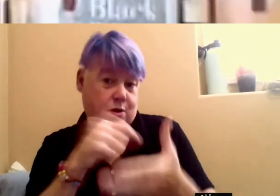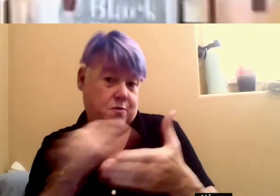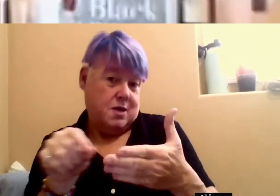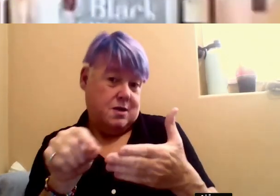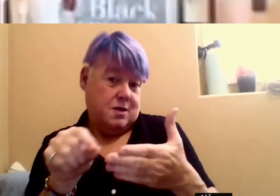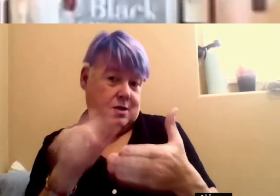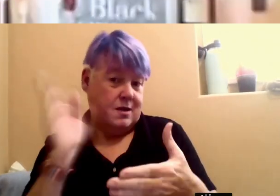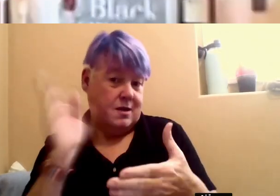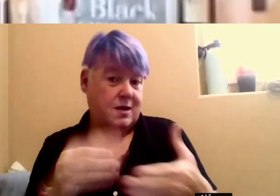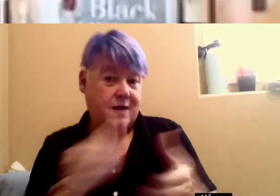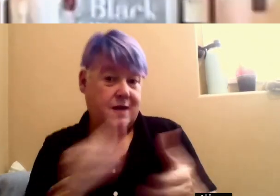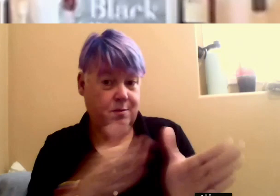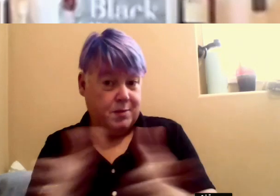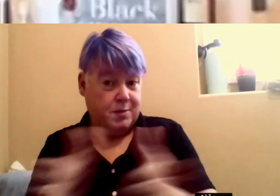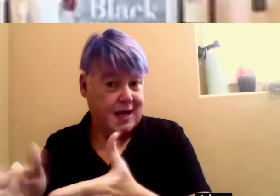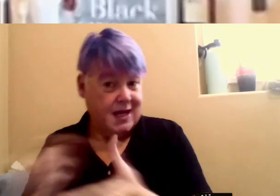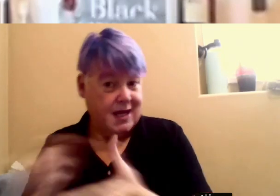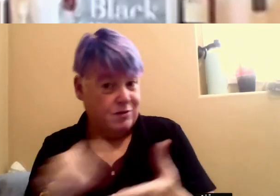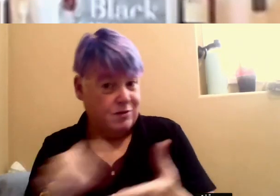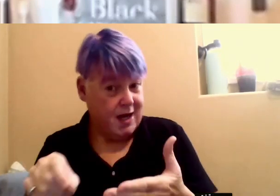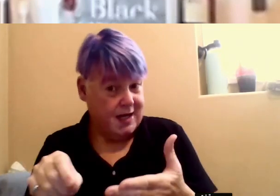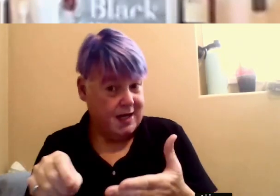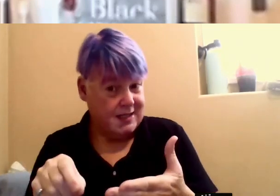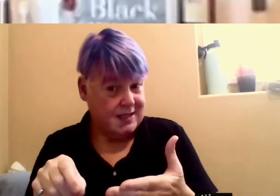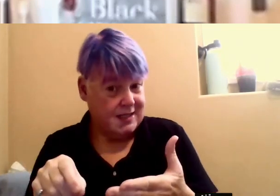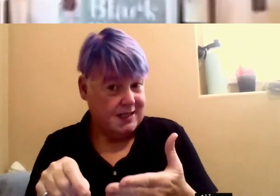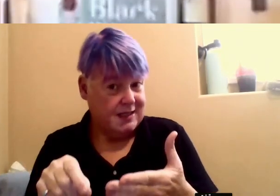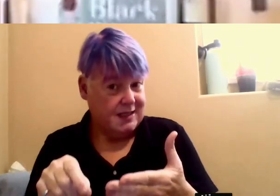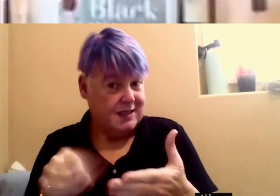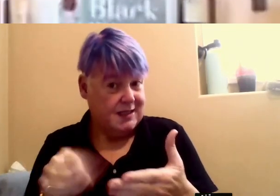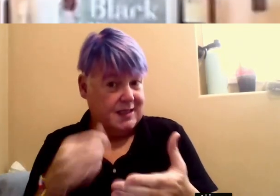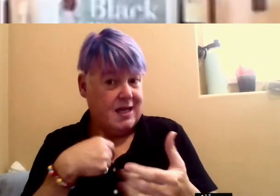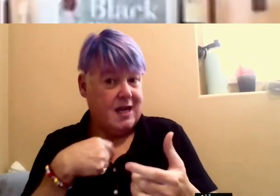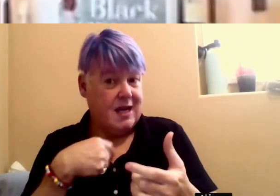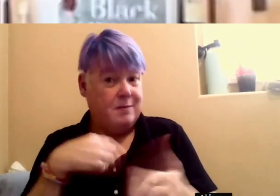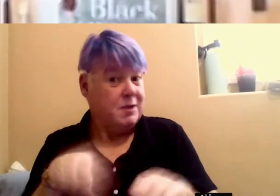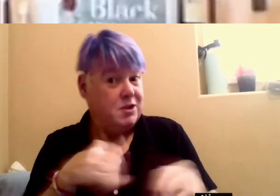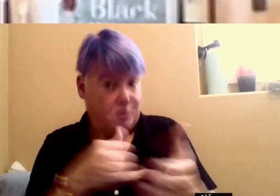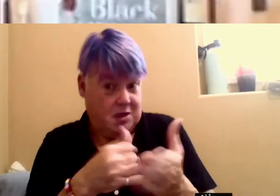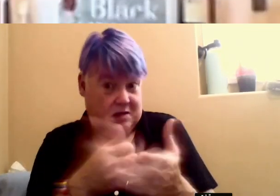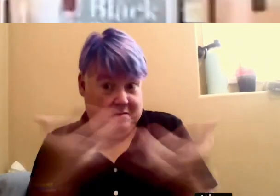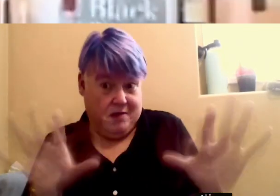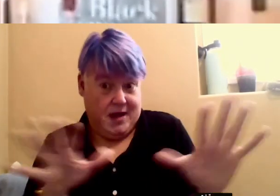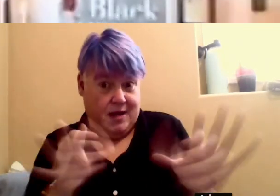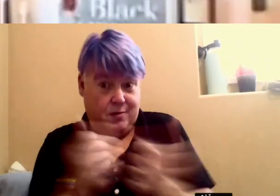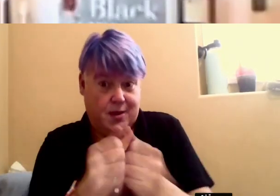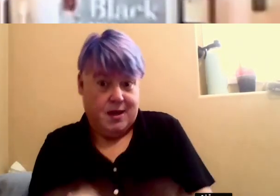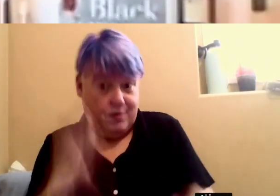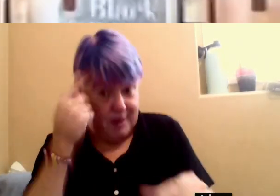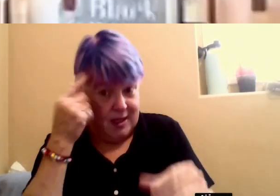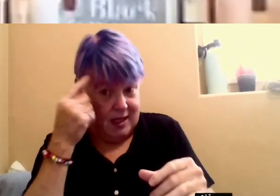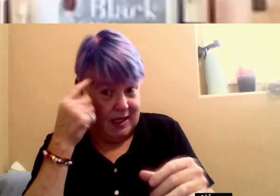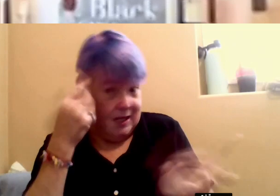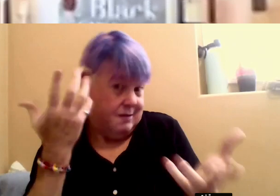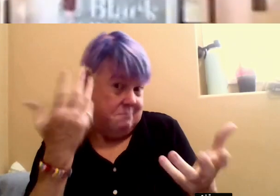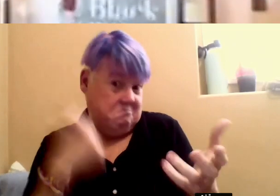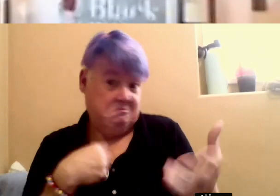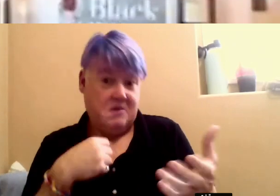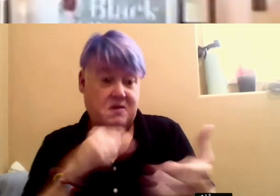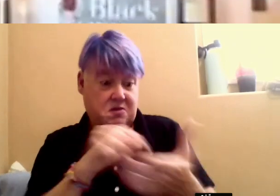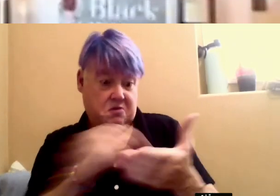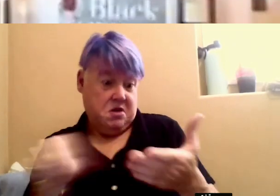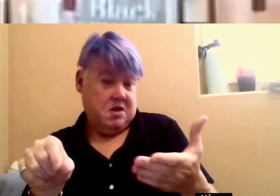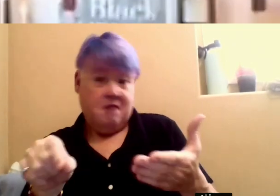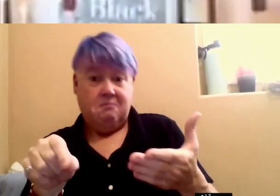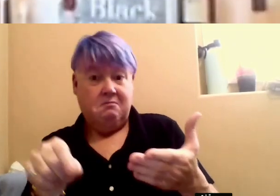planned to write a memoir about us, I had been doing it, without even thinking I was going to actually write it down.